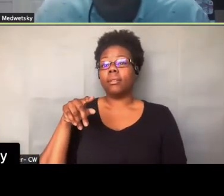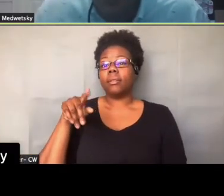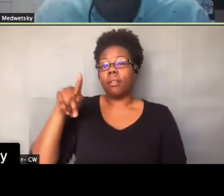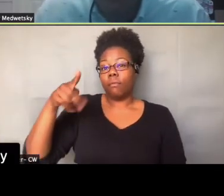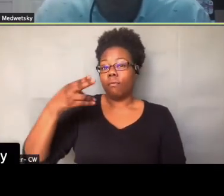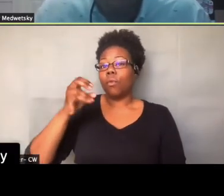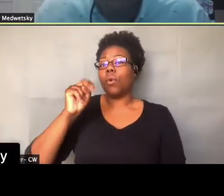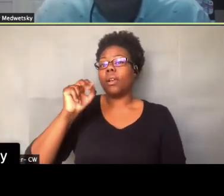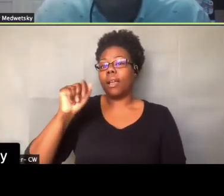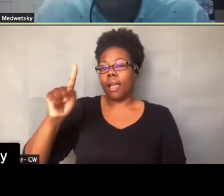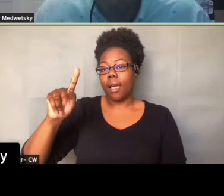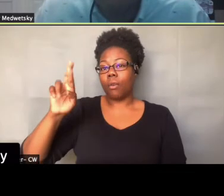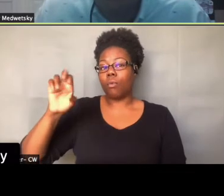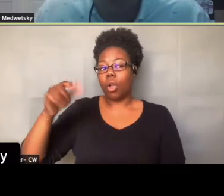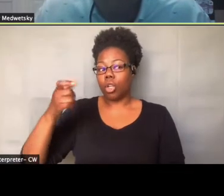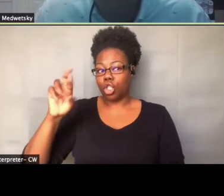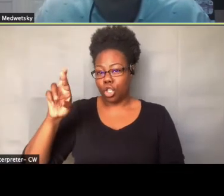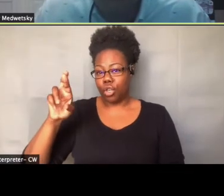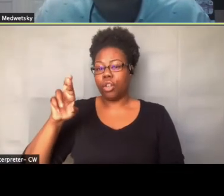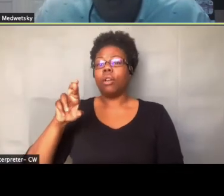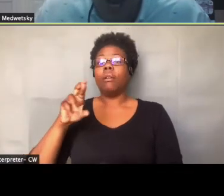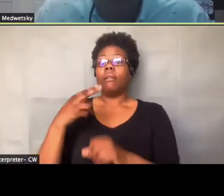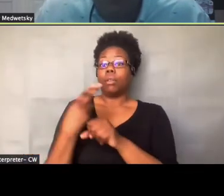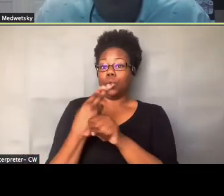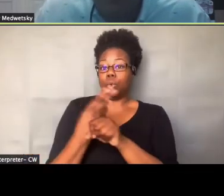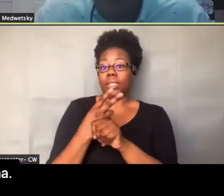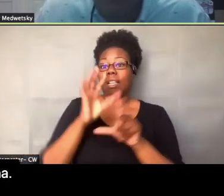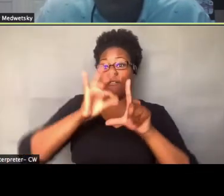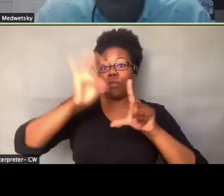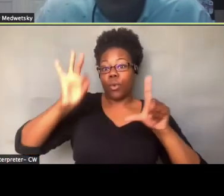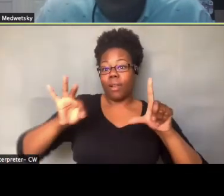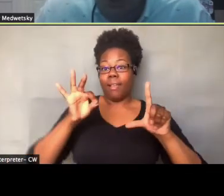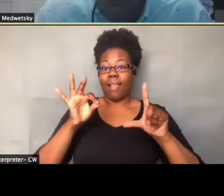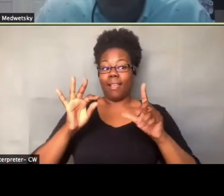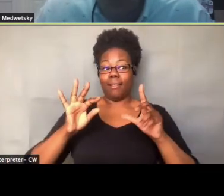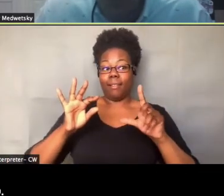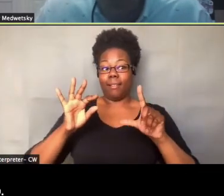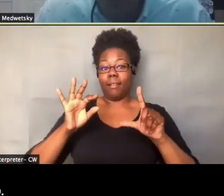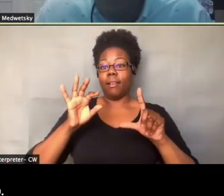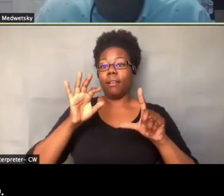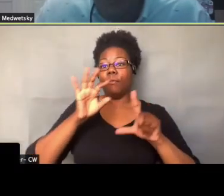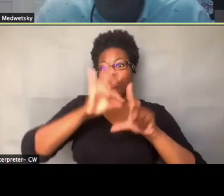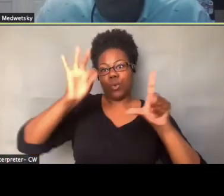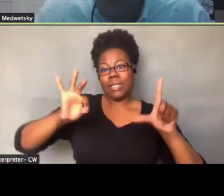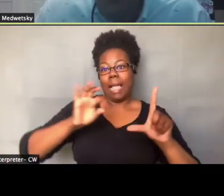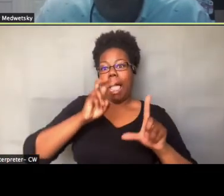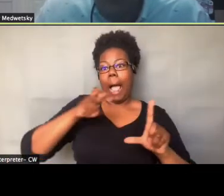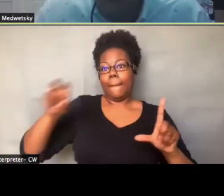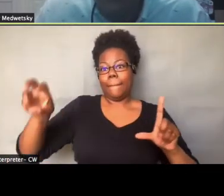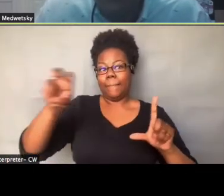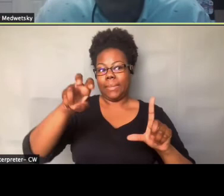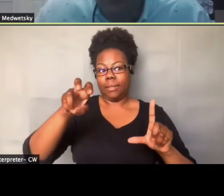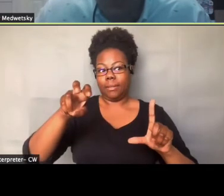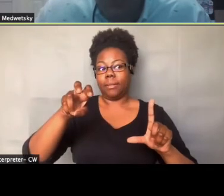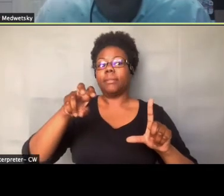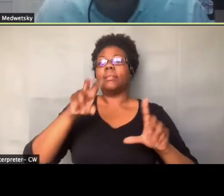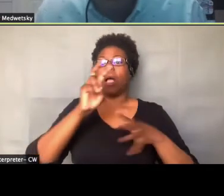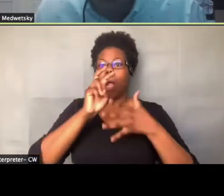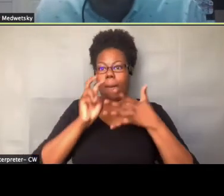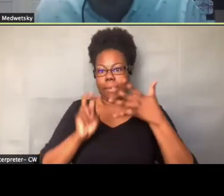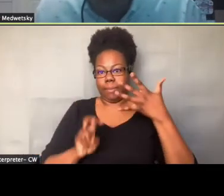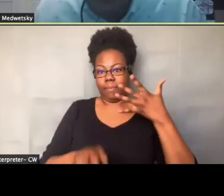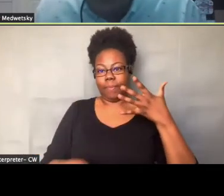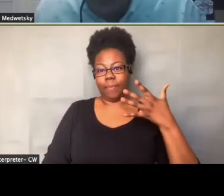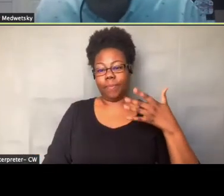band, but also it does what's called frequency hopping. So with a paired Roger receiver,